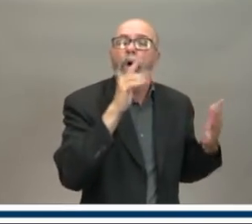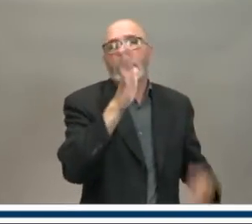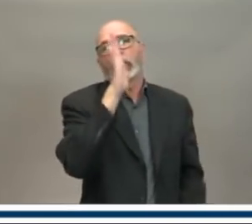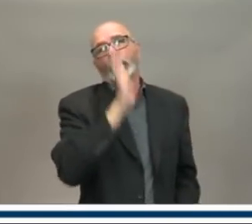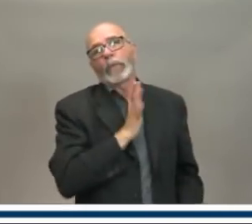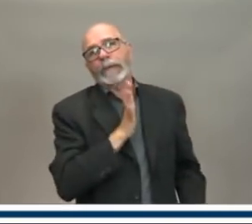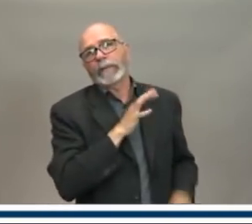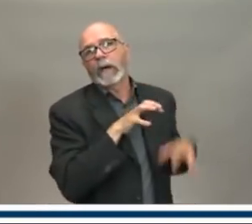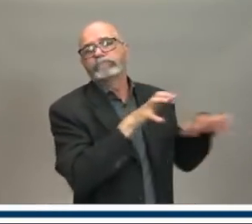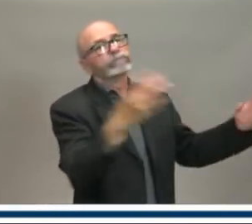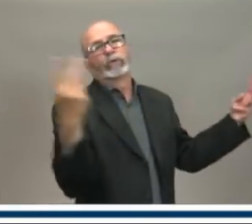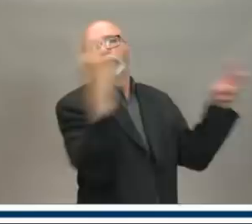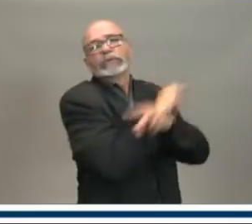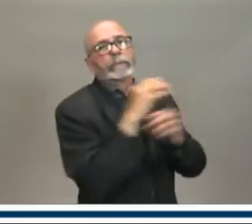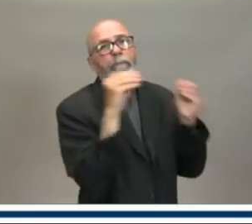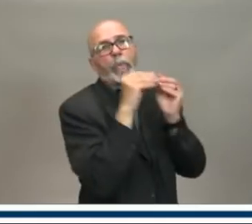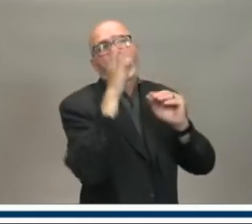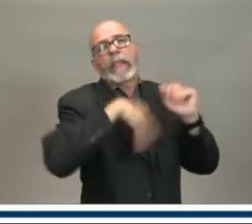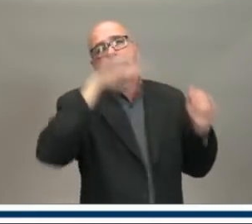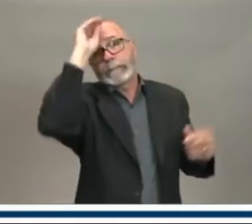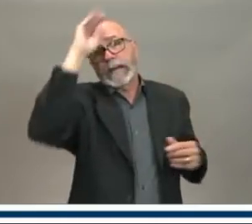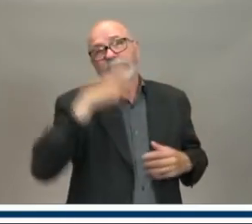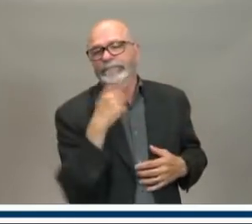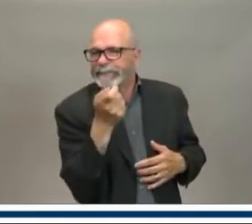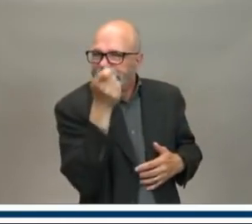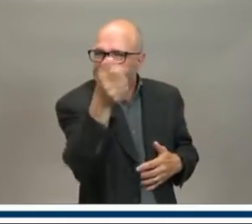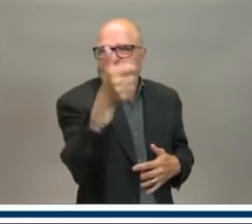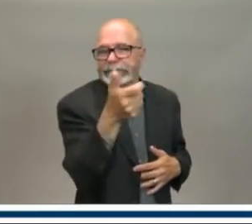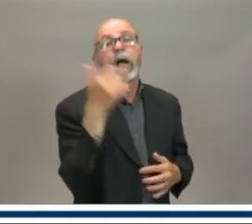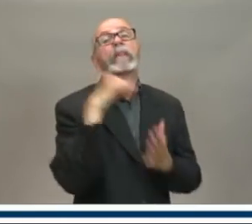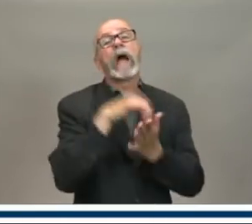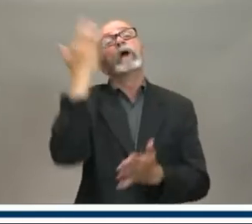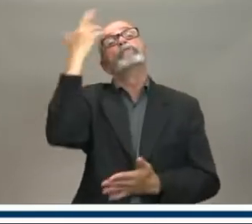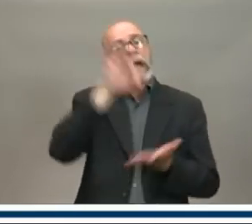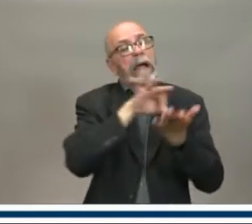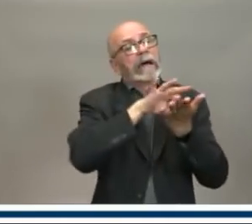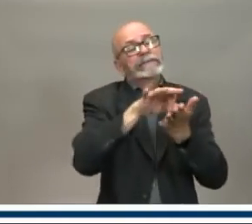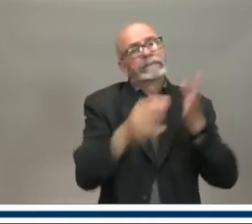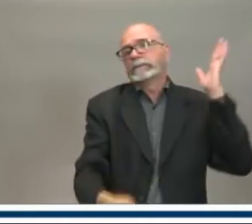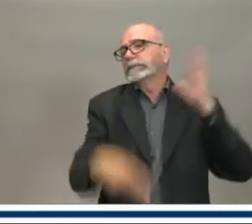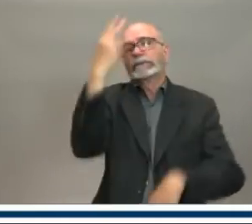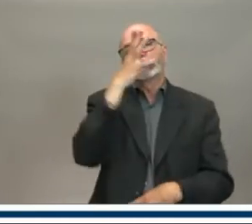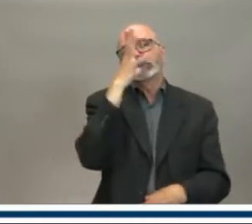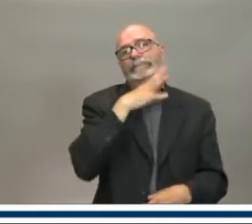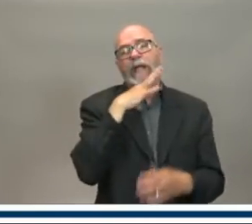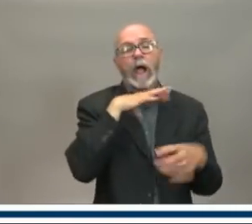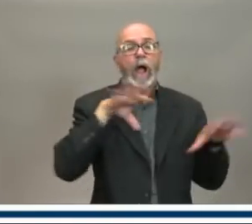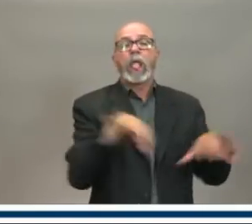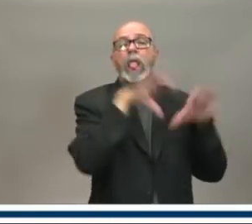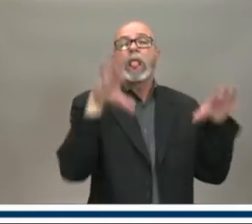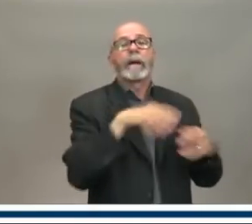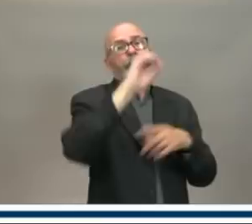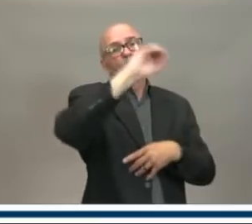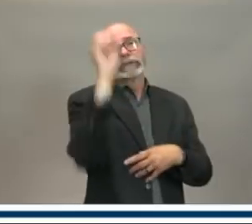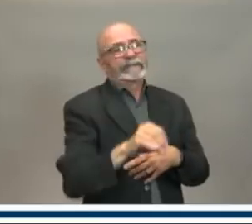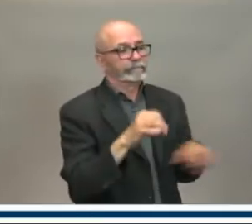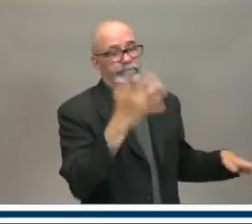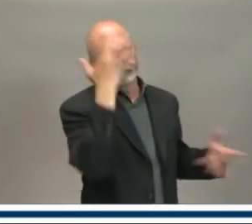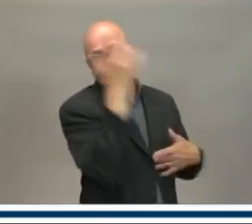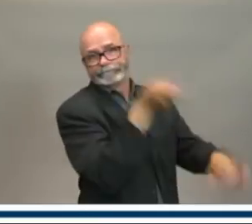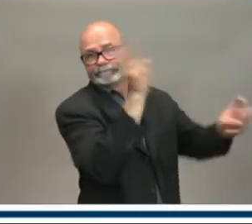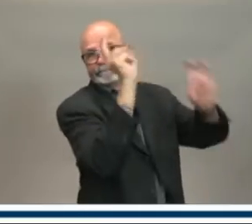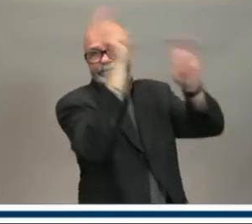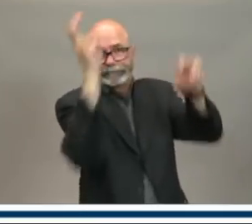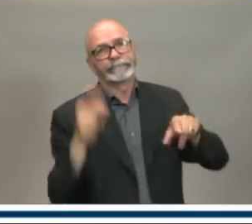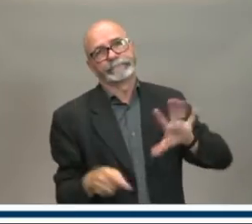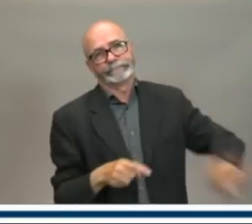those two together, of course, we're going to get a higher percentage of cases overall that are female rather than male. Next question